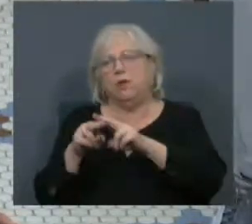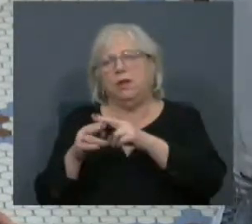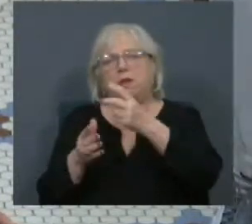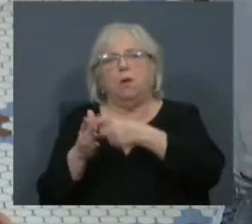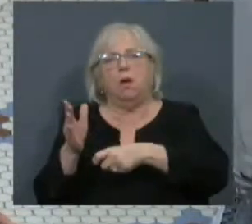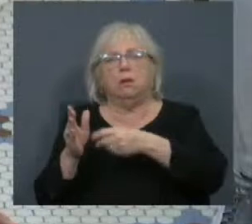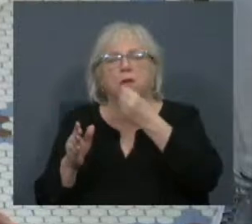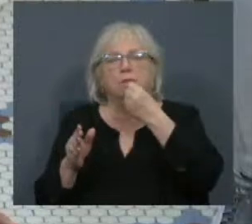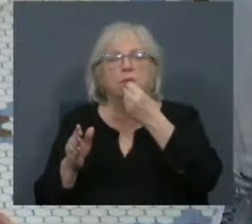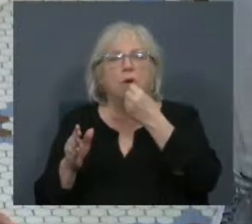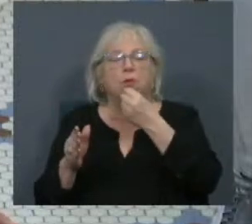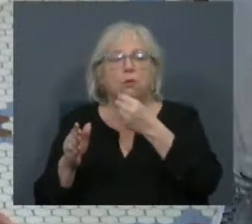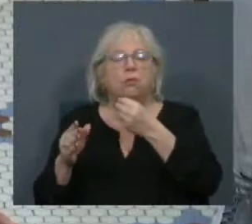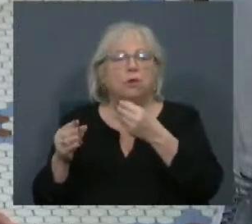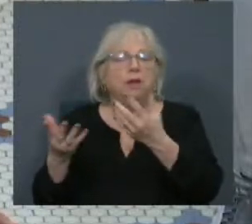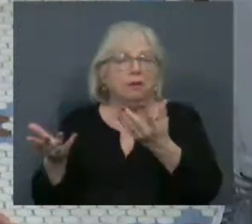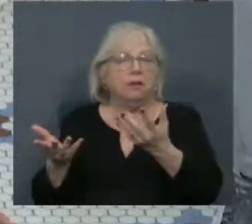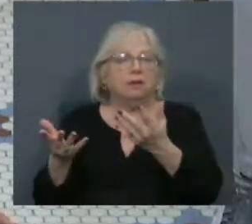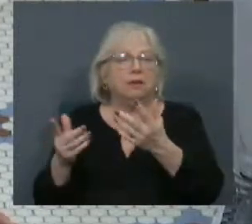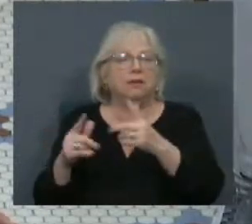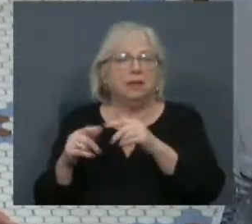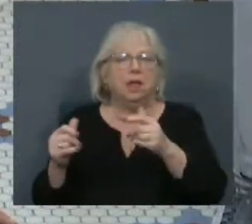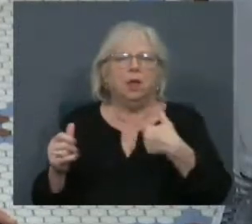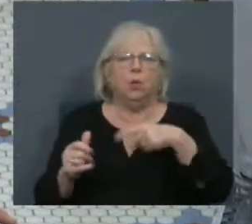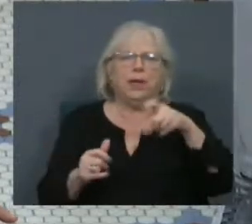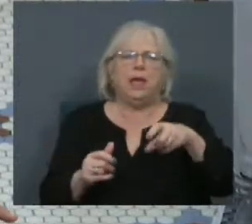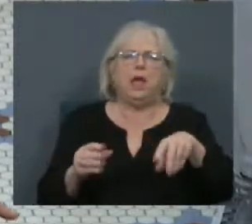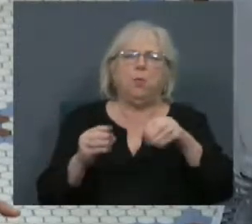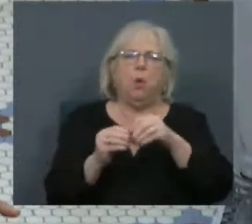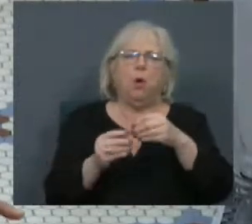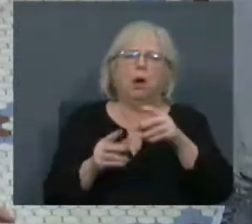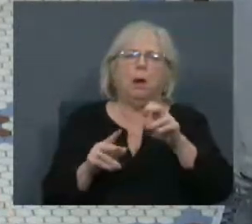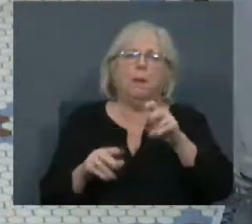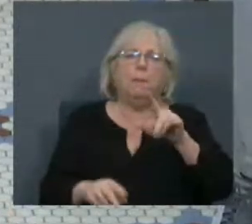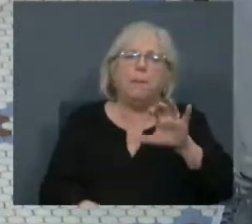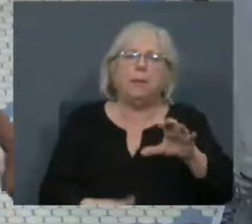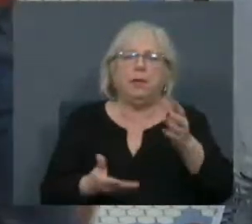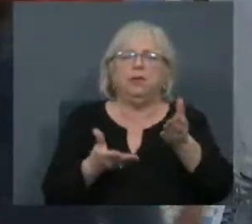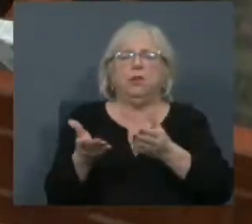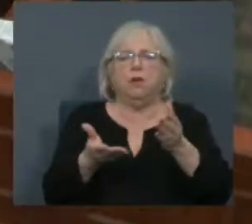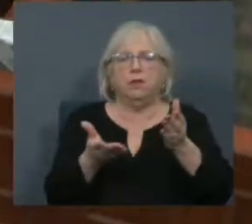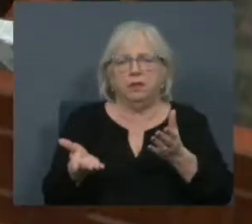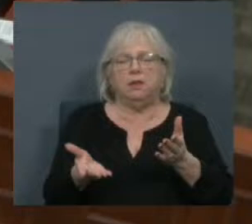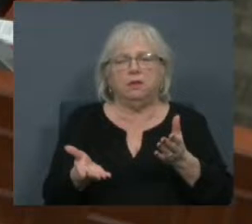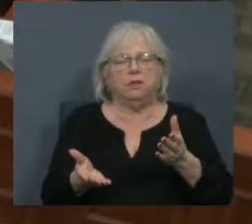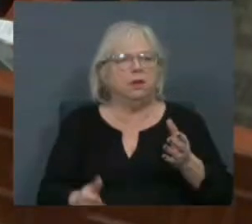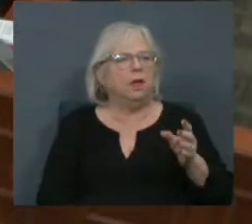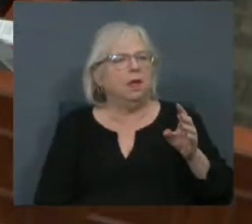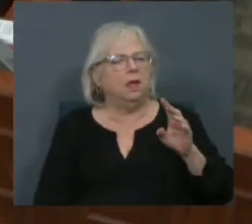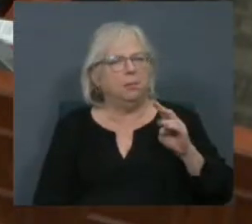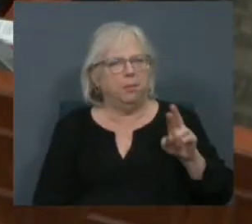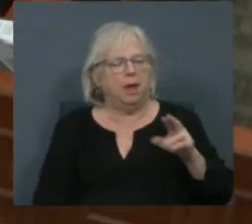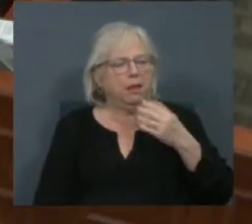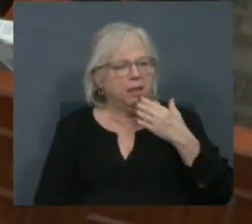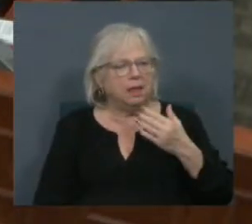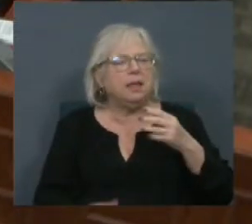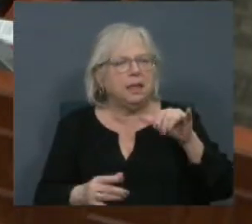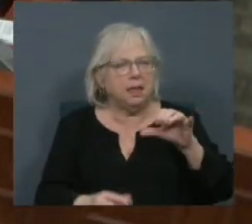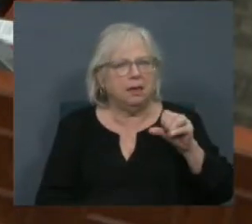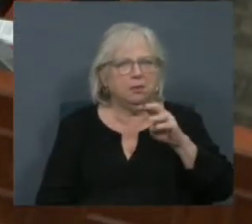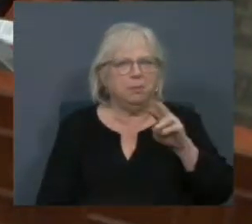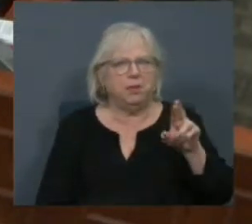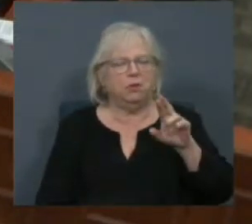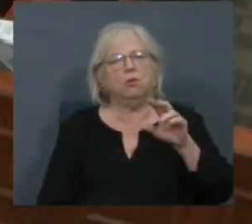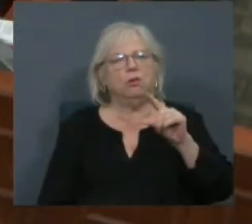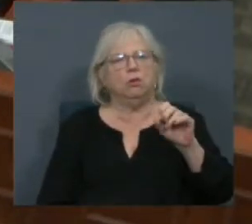up. We need more public services. Yes, sir, Mr. Gerard. Mr. Blake